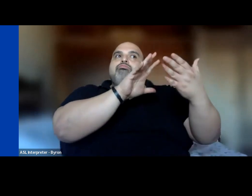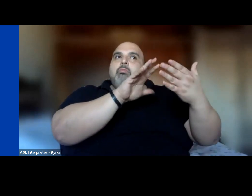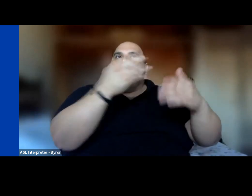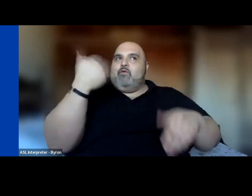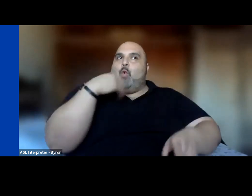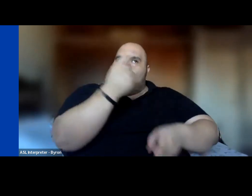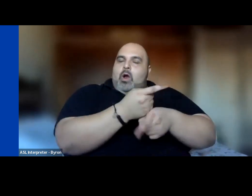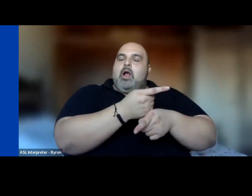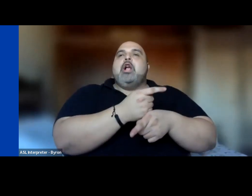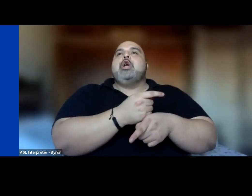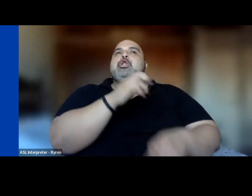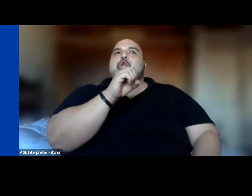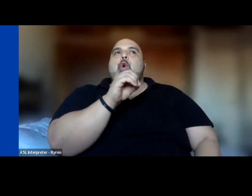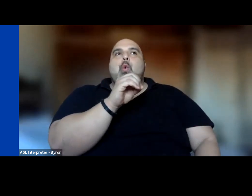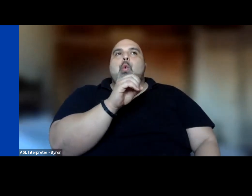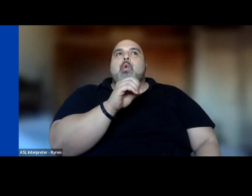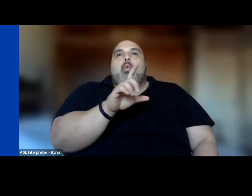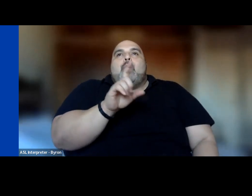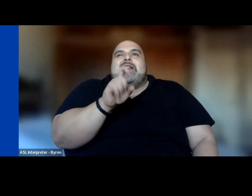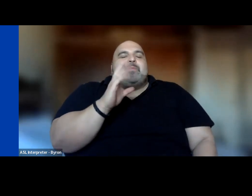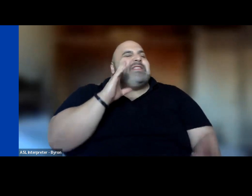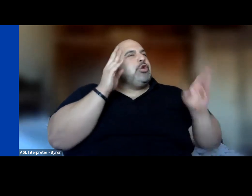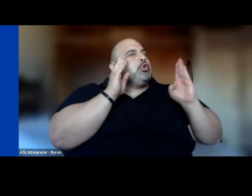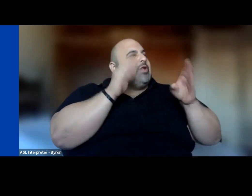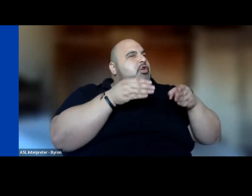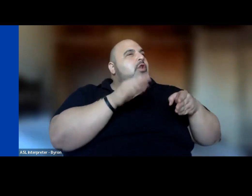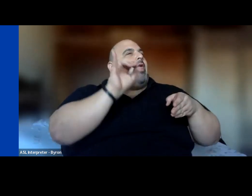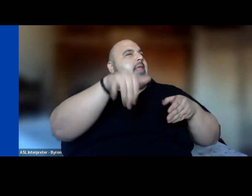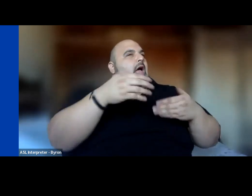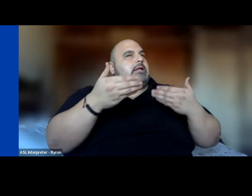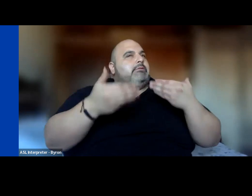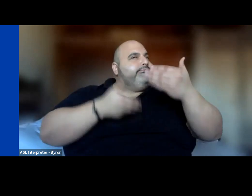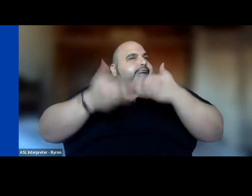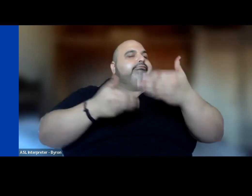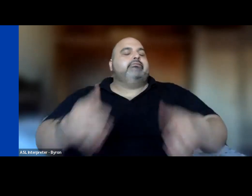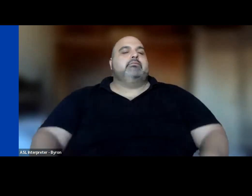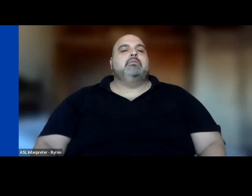So it's we're going to need to just be paying close attention to that as this work rolls out.